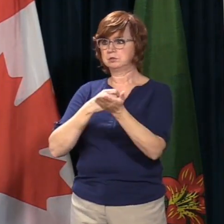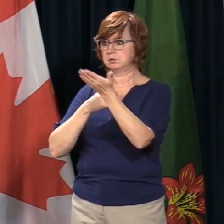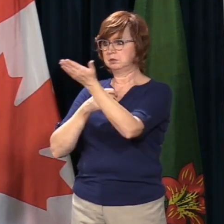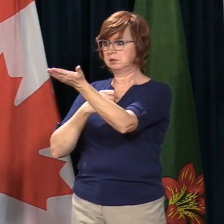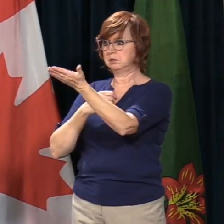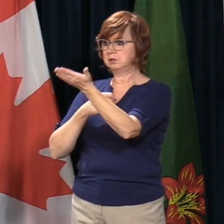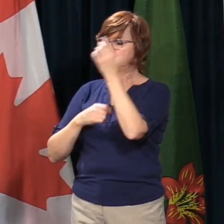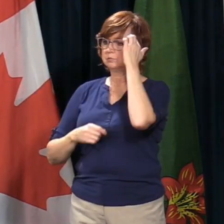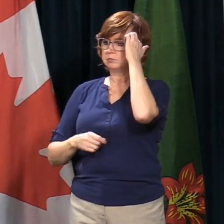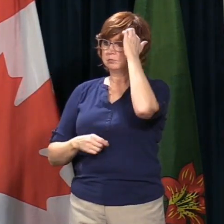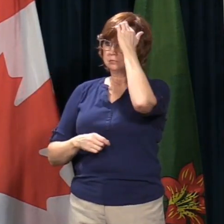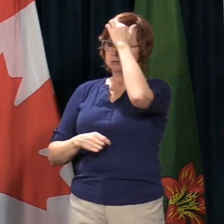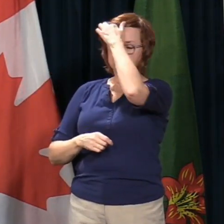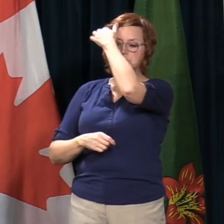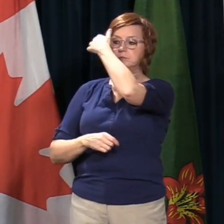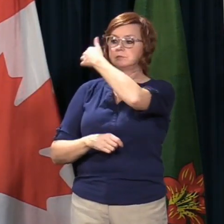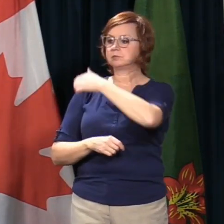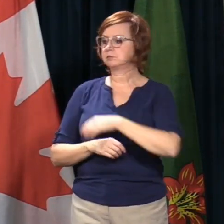sure.